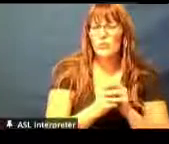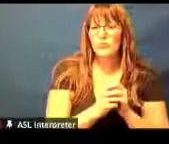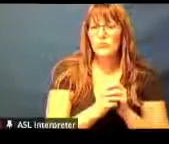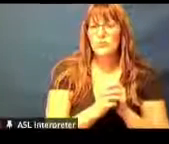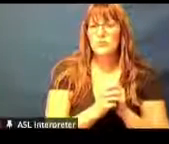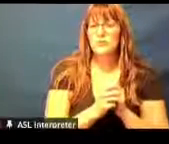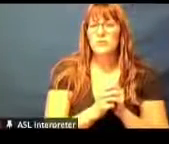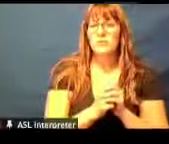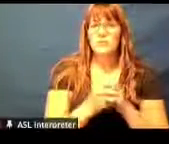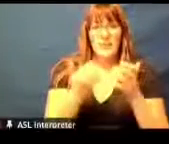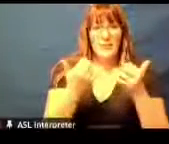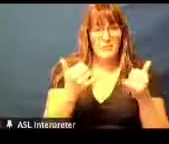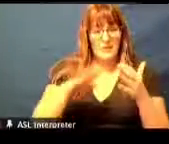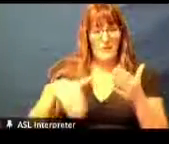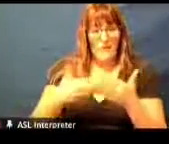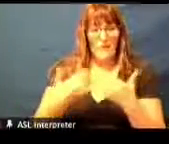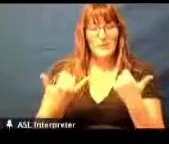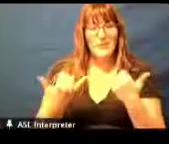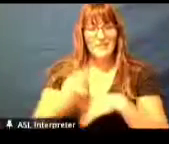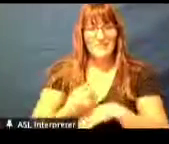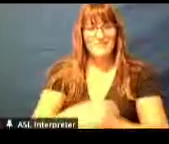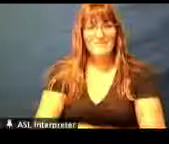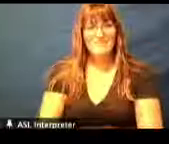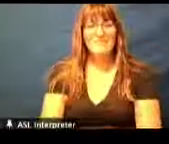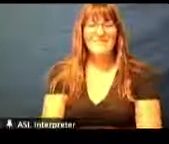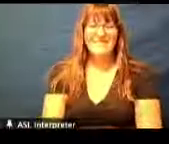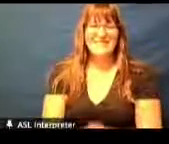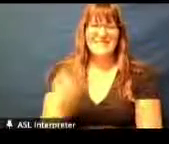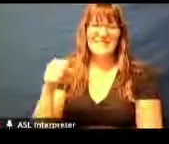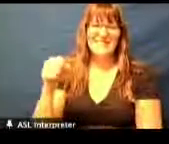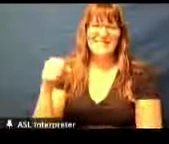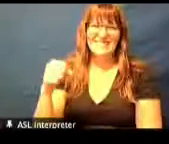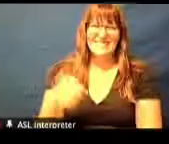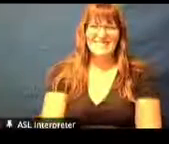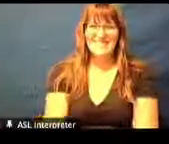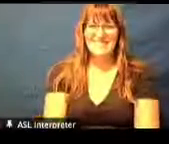We've played them all, Chair. Oh, yeah.